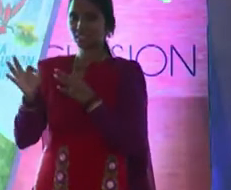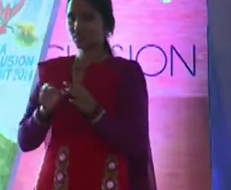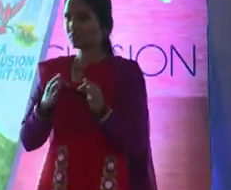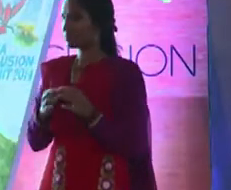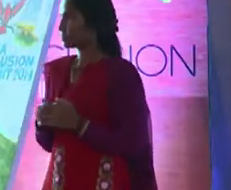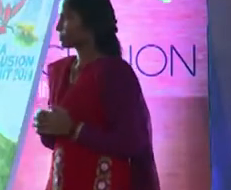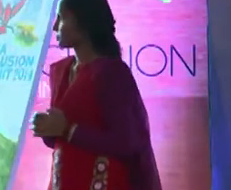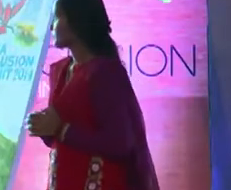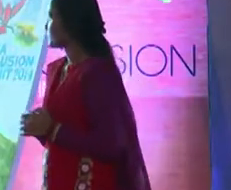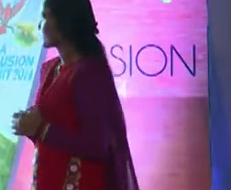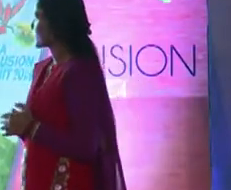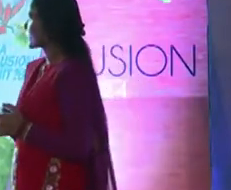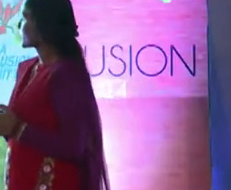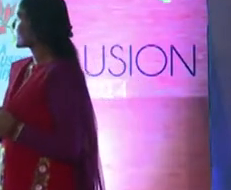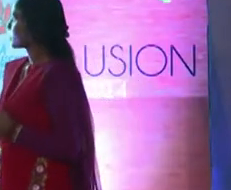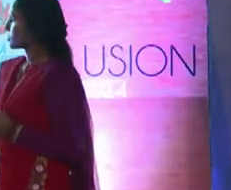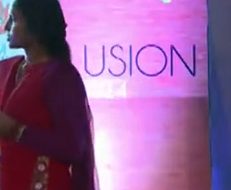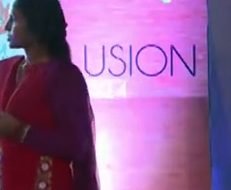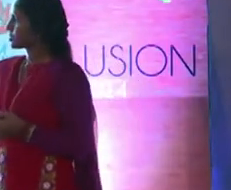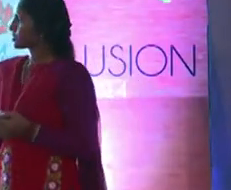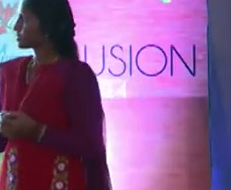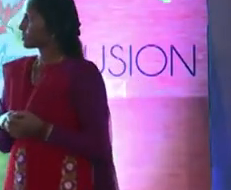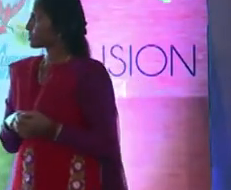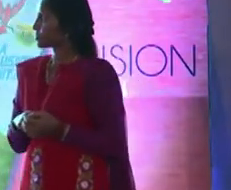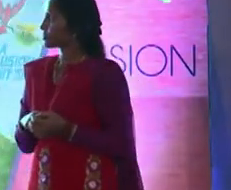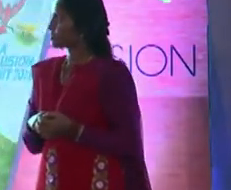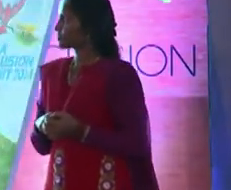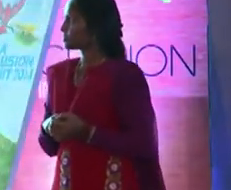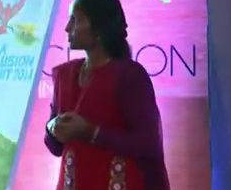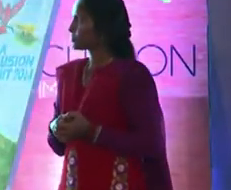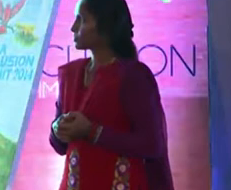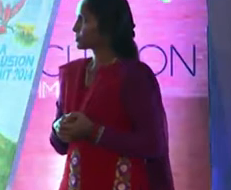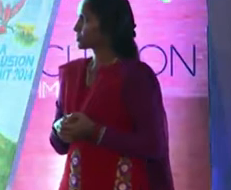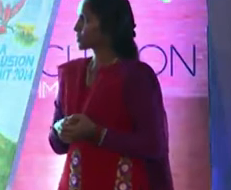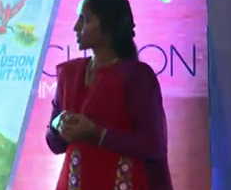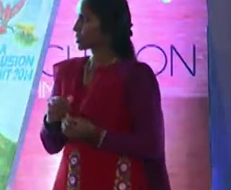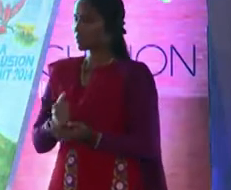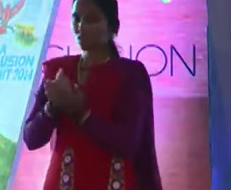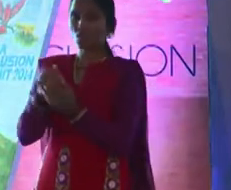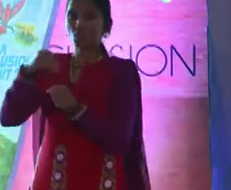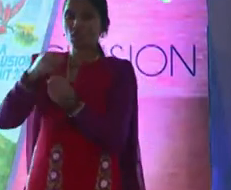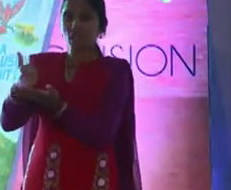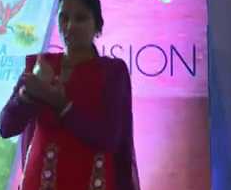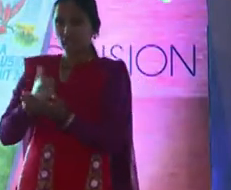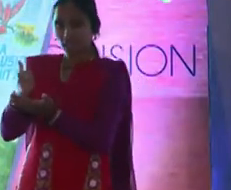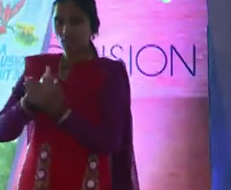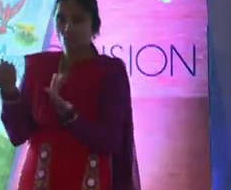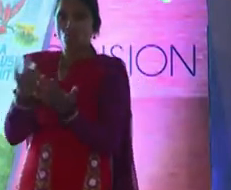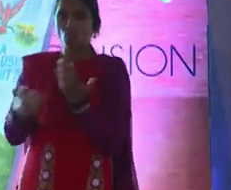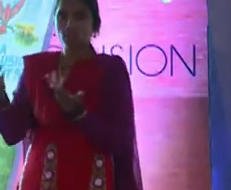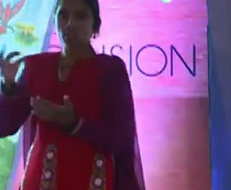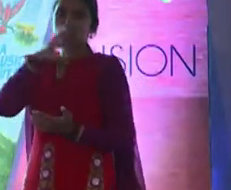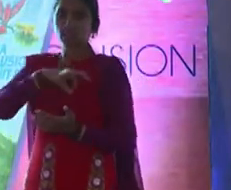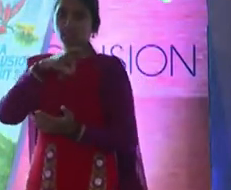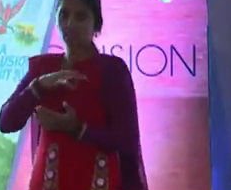some of the areas where we have undertaken to put the emphasis. What is the way forward? The